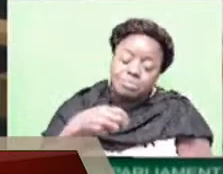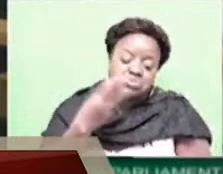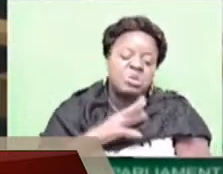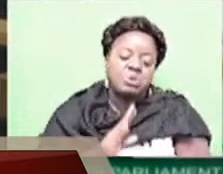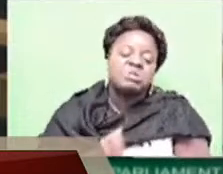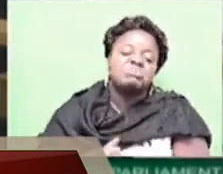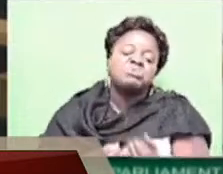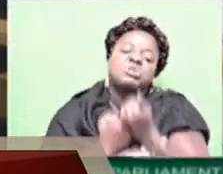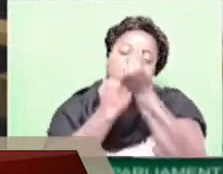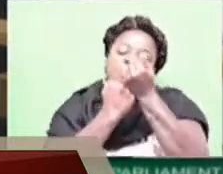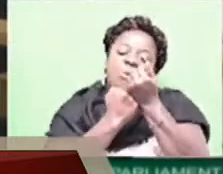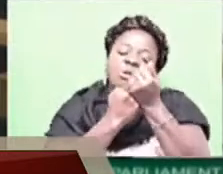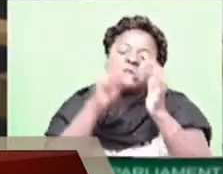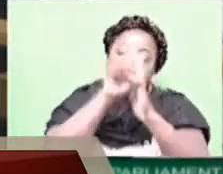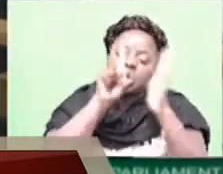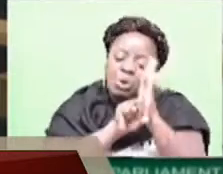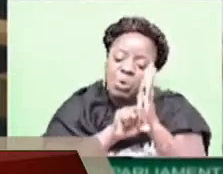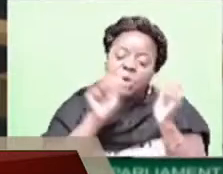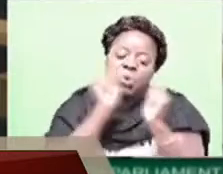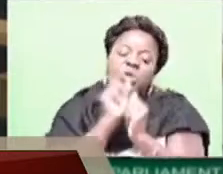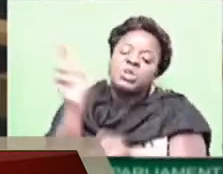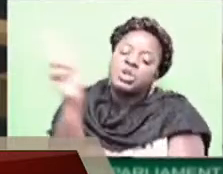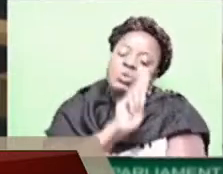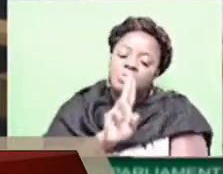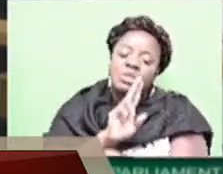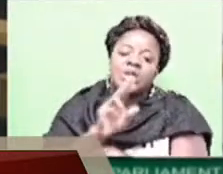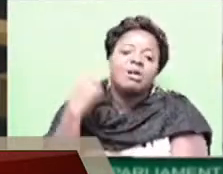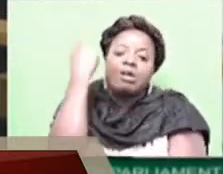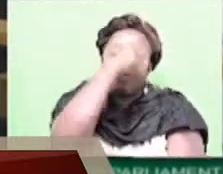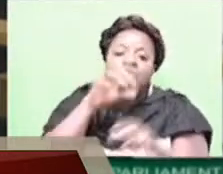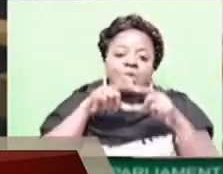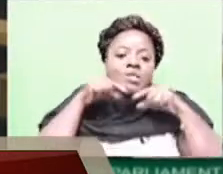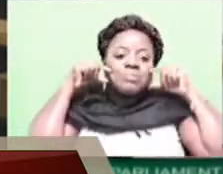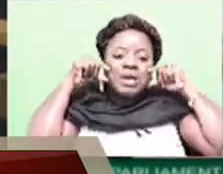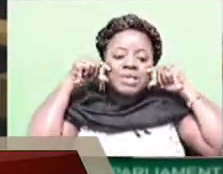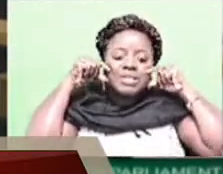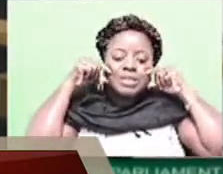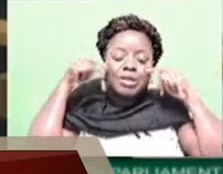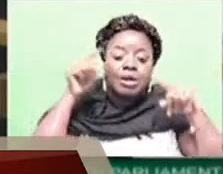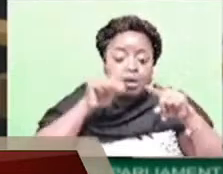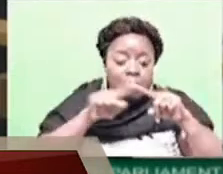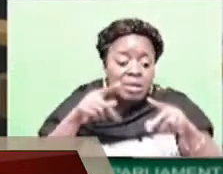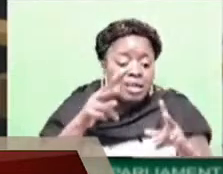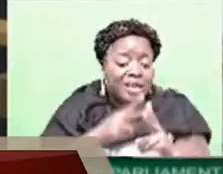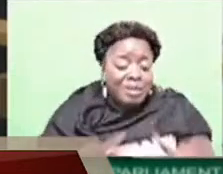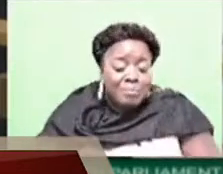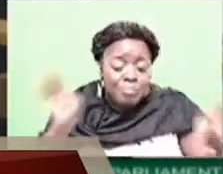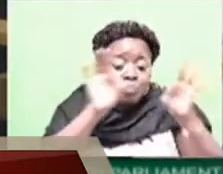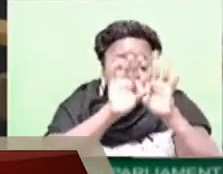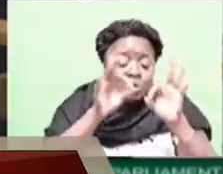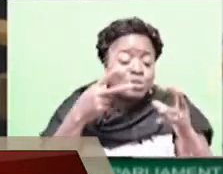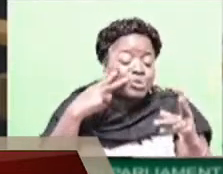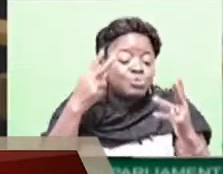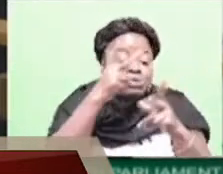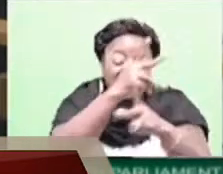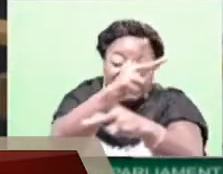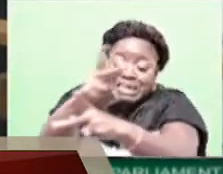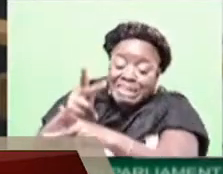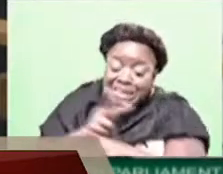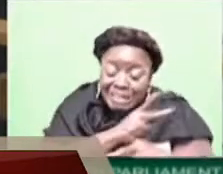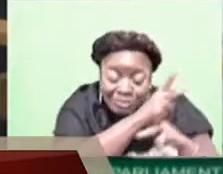with respect to the wearing of face masks. But we have to look at the details in the bill. And that is why we are here in this